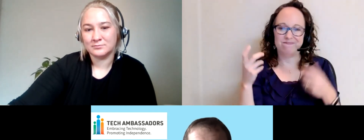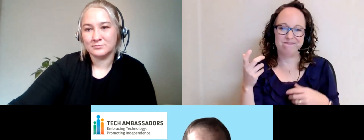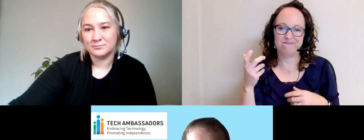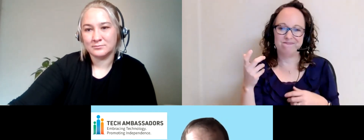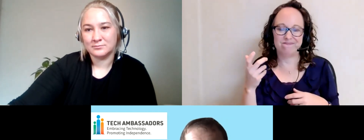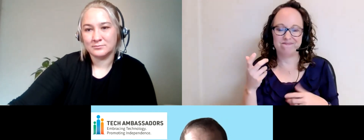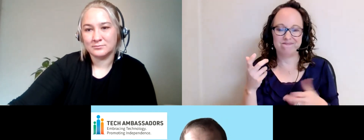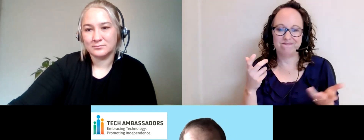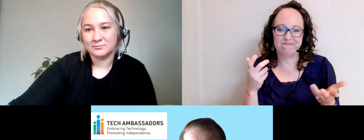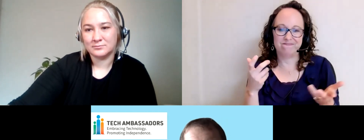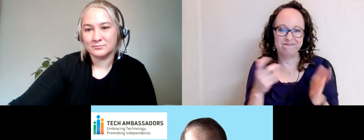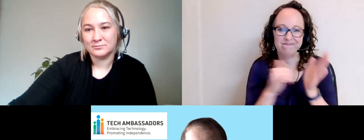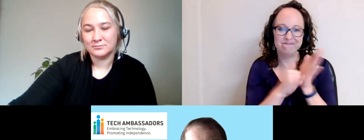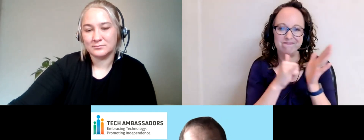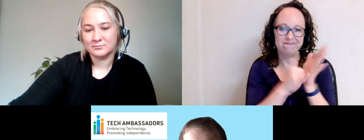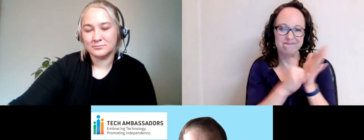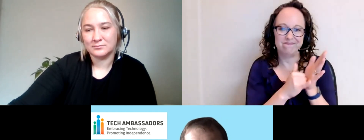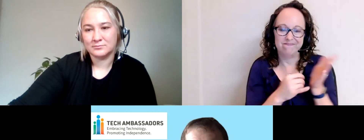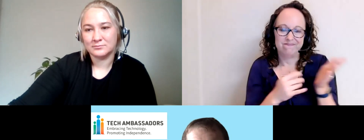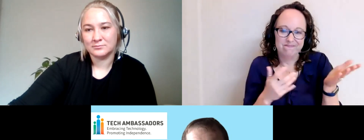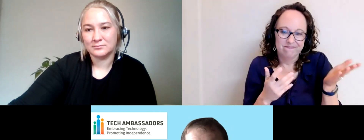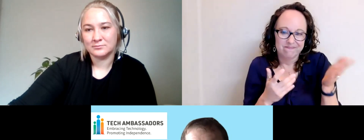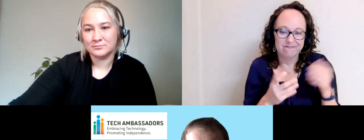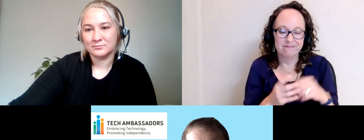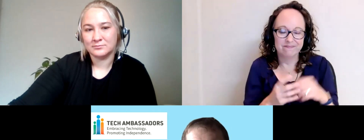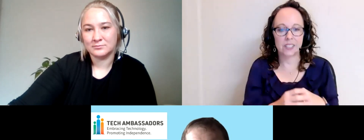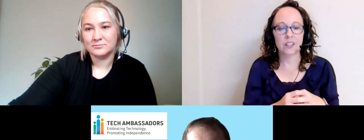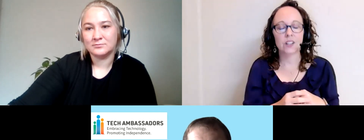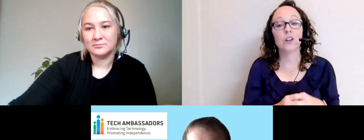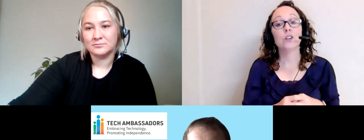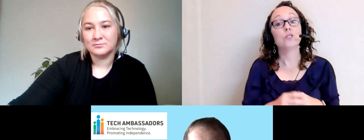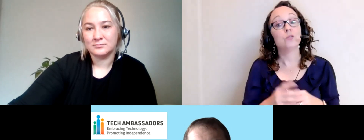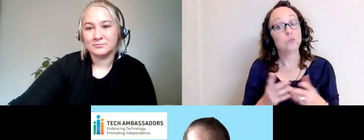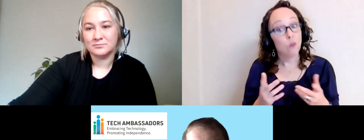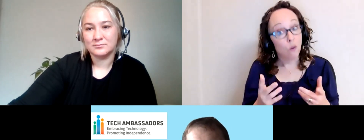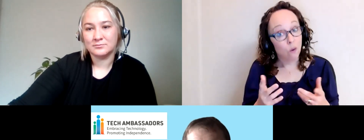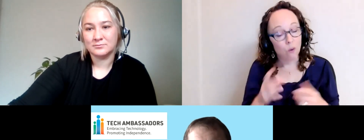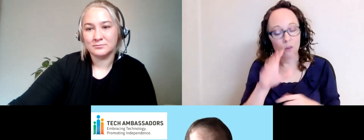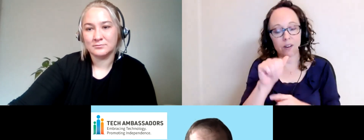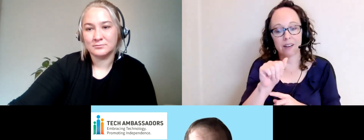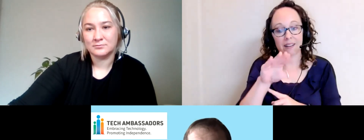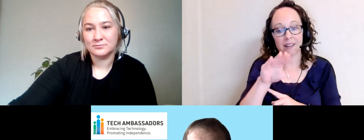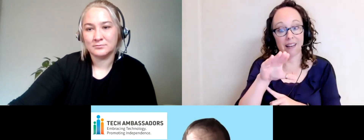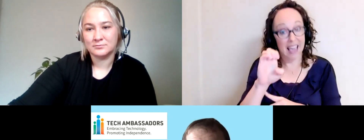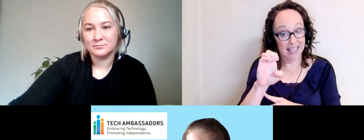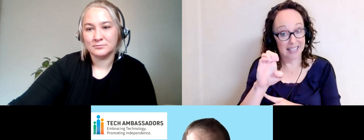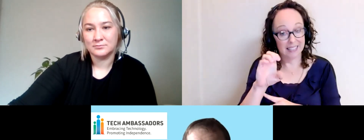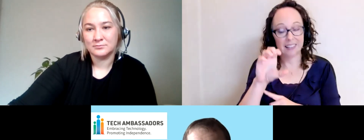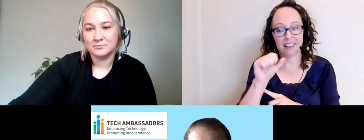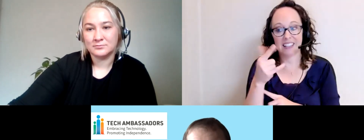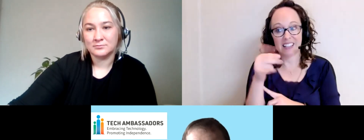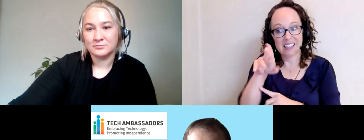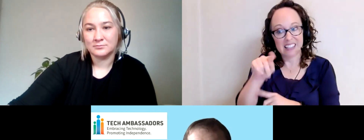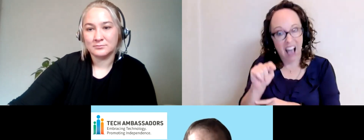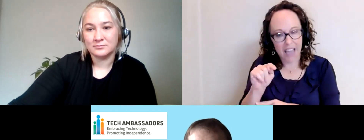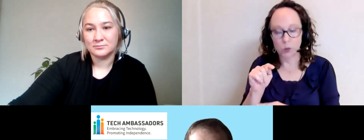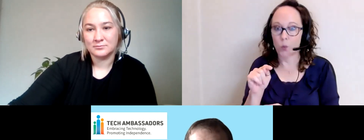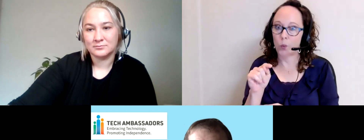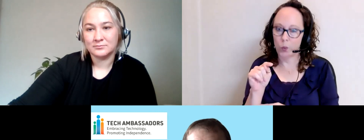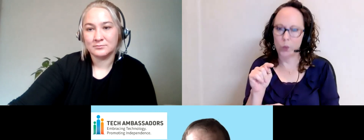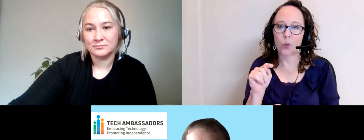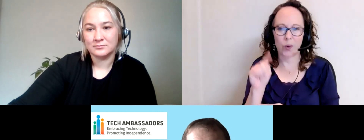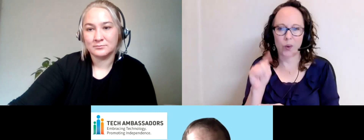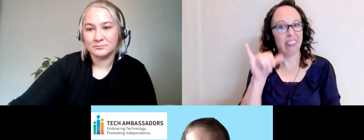do. So the A site would be so helpful in situations like